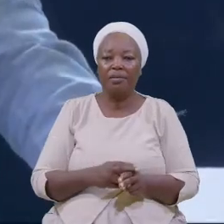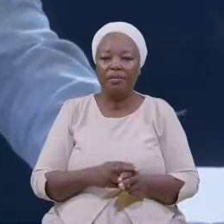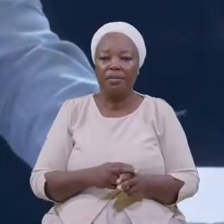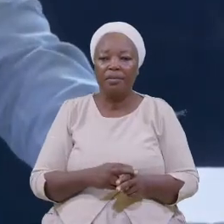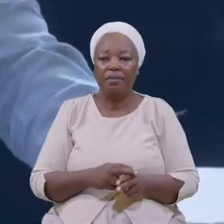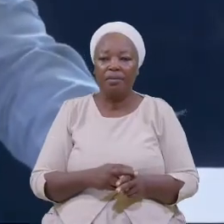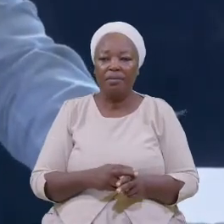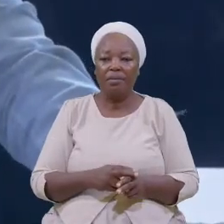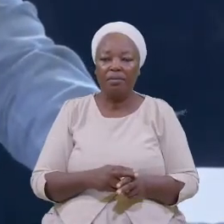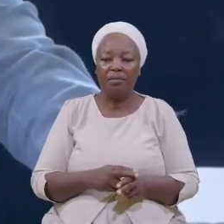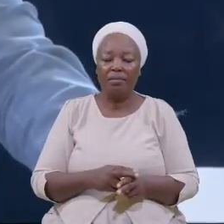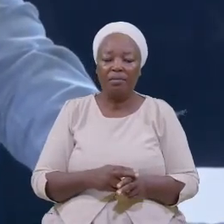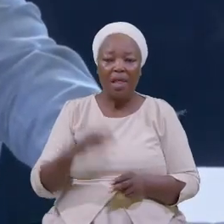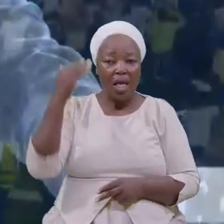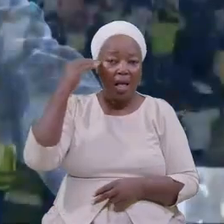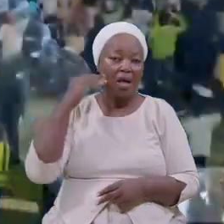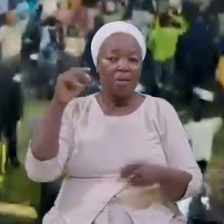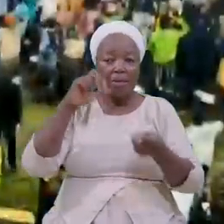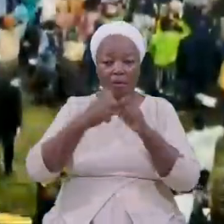Head problem gone.